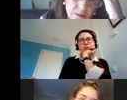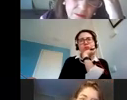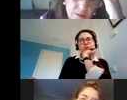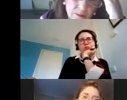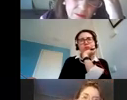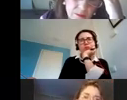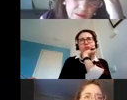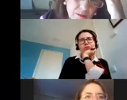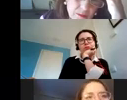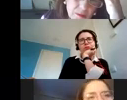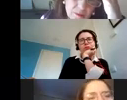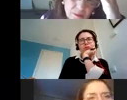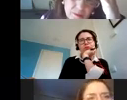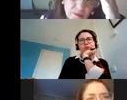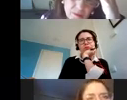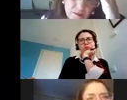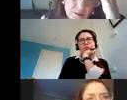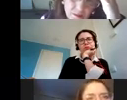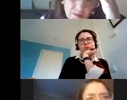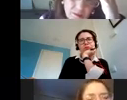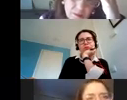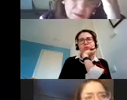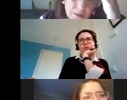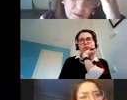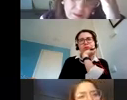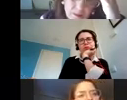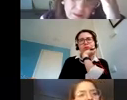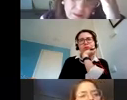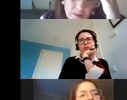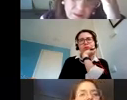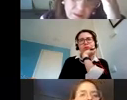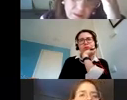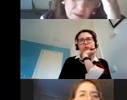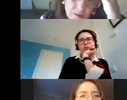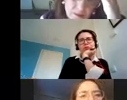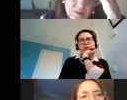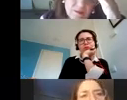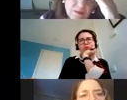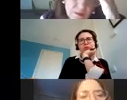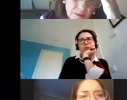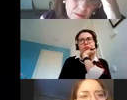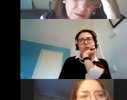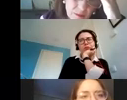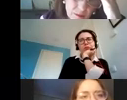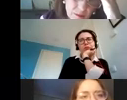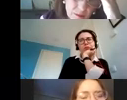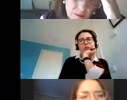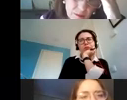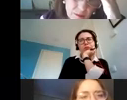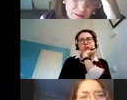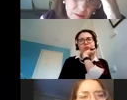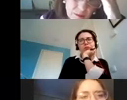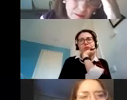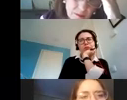their homes, 90% of the households described loss of agricultural product, problem with water supplies,